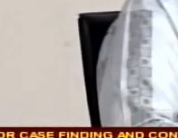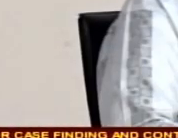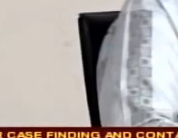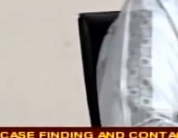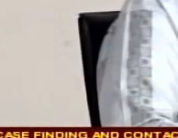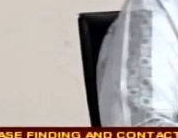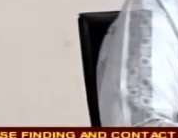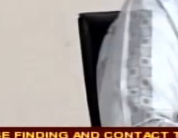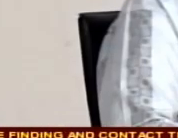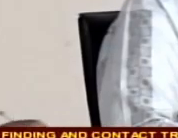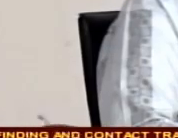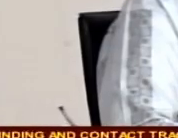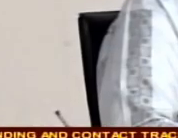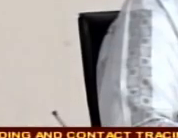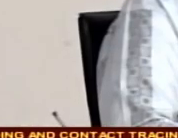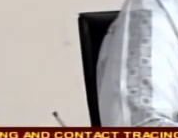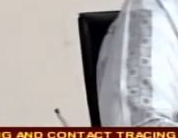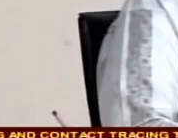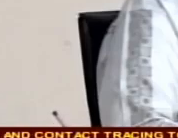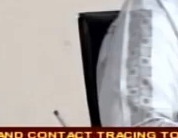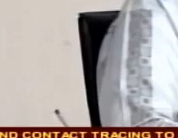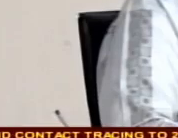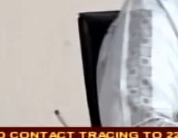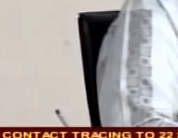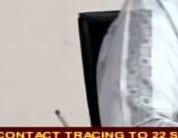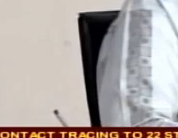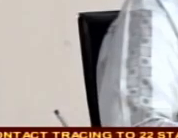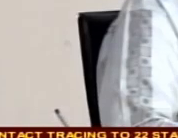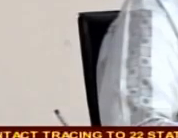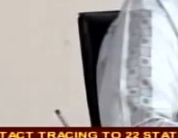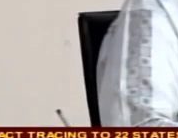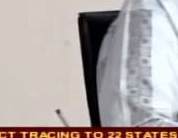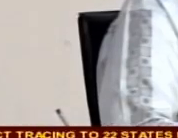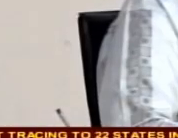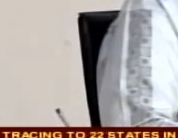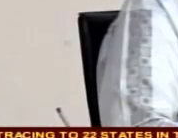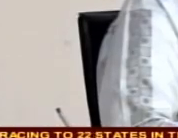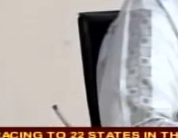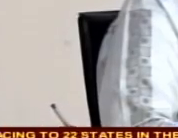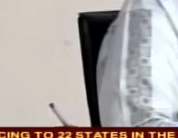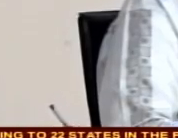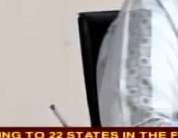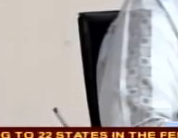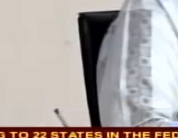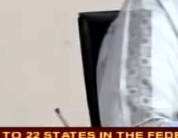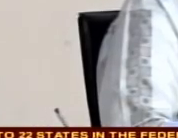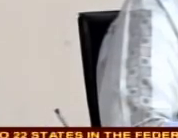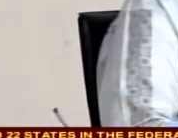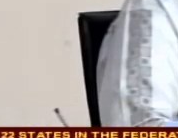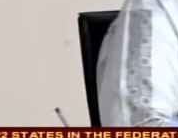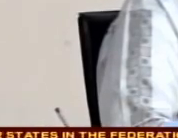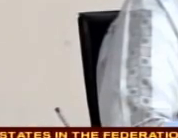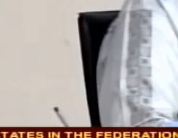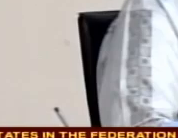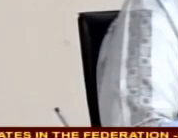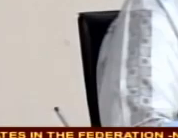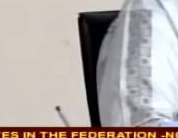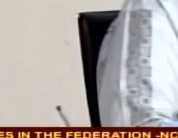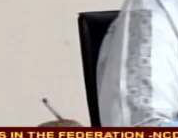them have return tickets with Ethiopian Airways. So the question is, why are we not